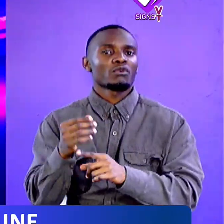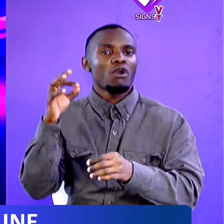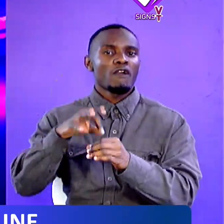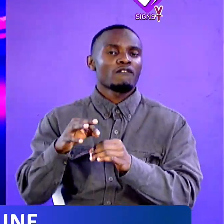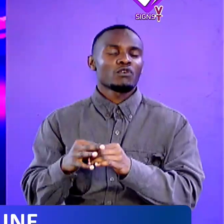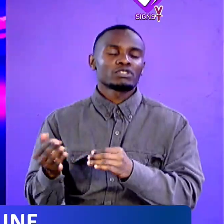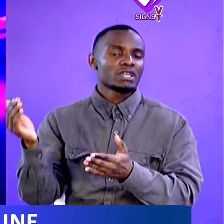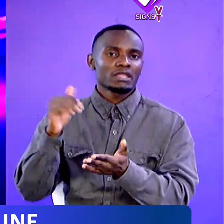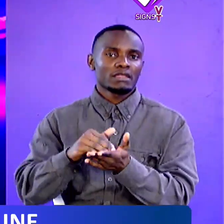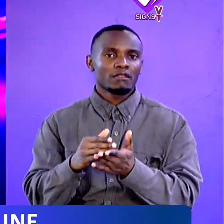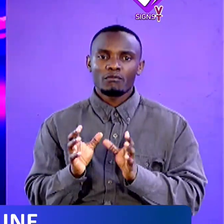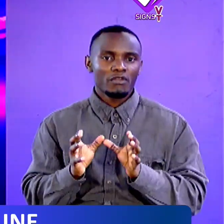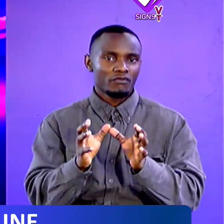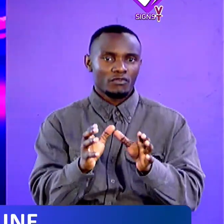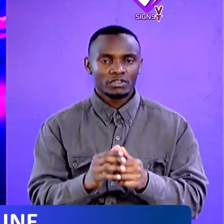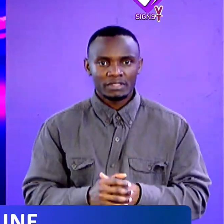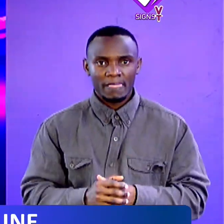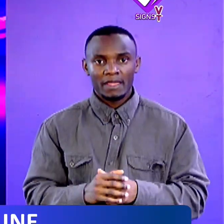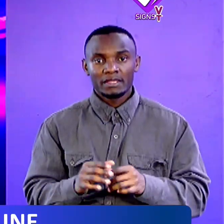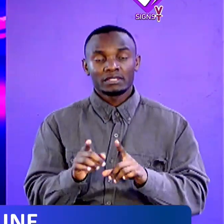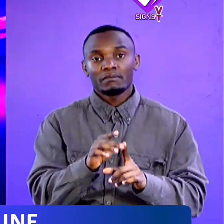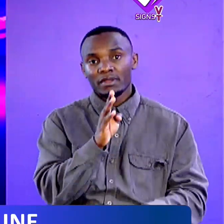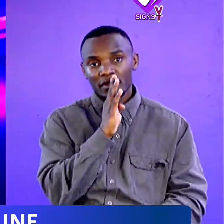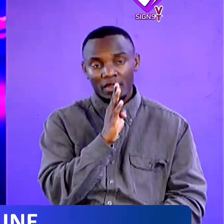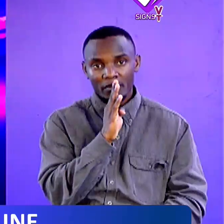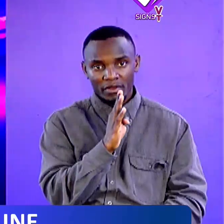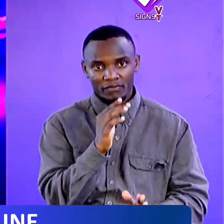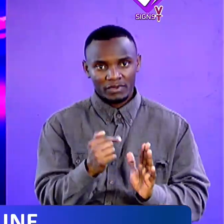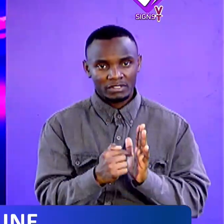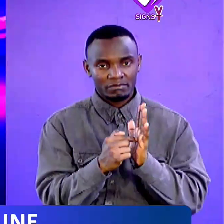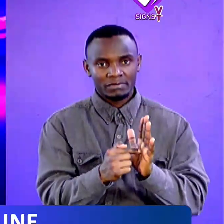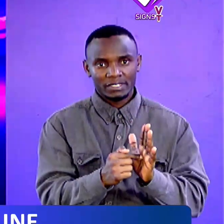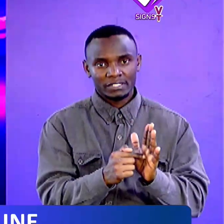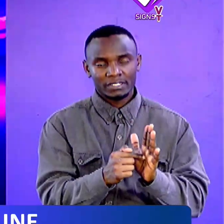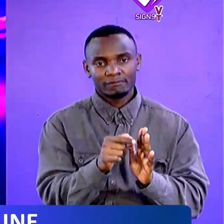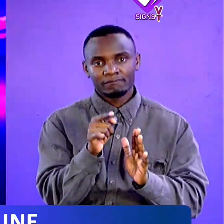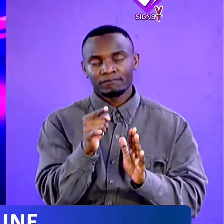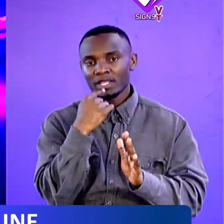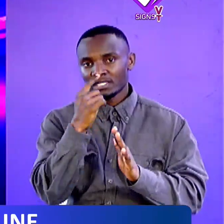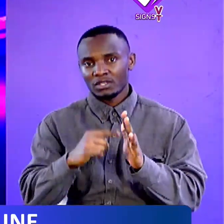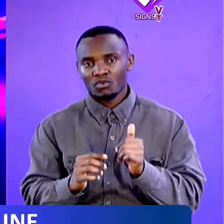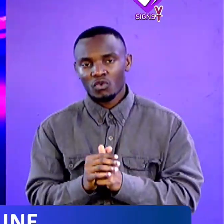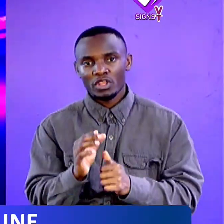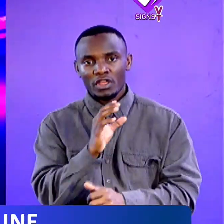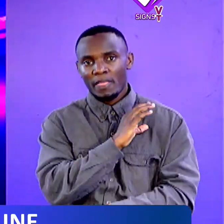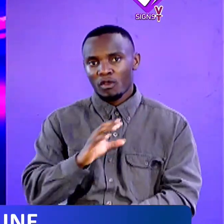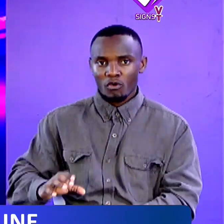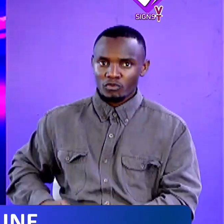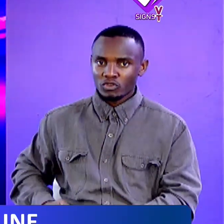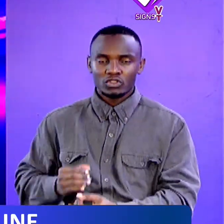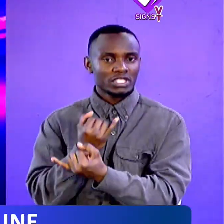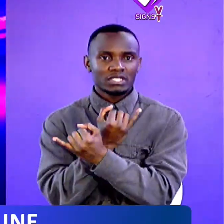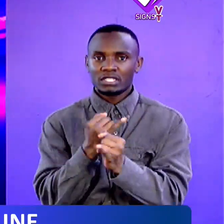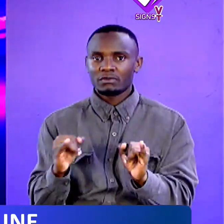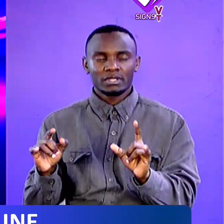necessary. Ethekon, in a breakfast meeting with media stakeholders, said the commission is independent and will not act on